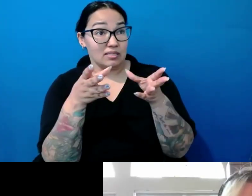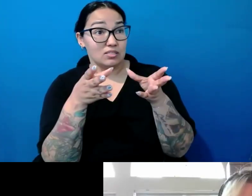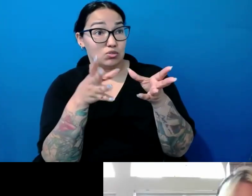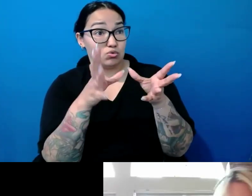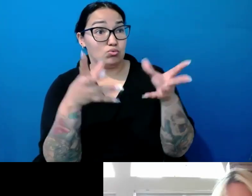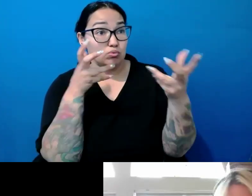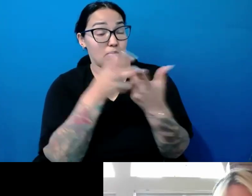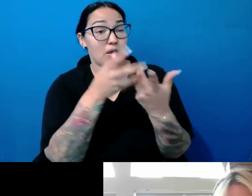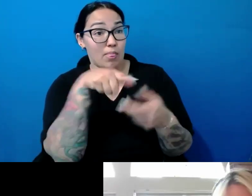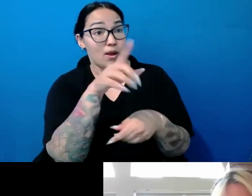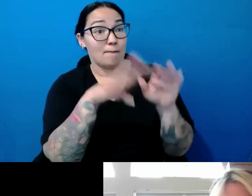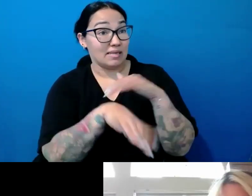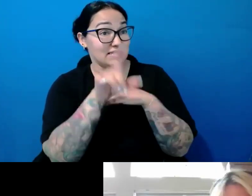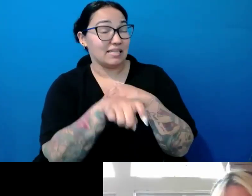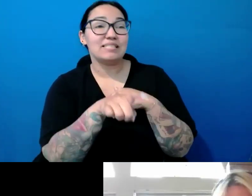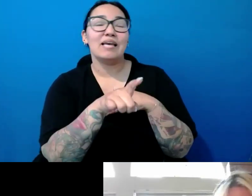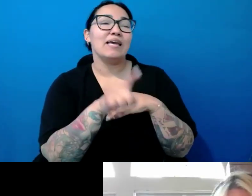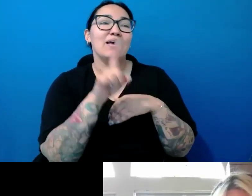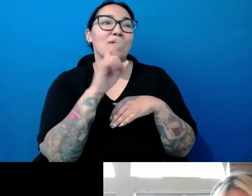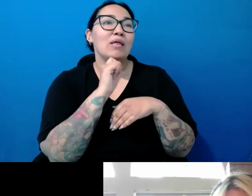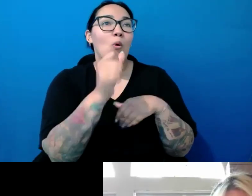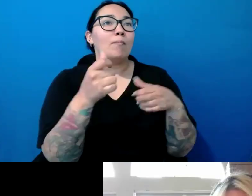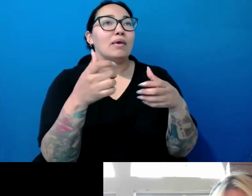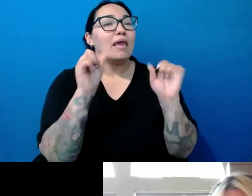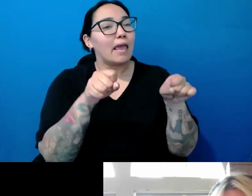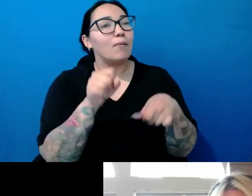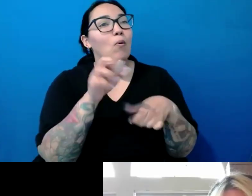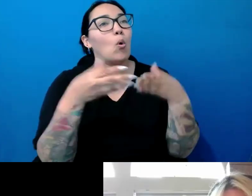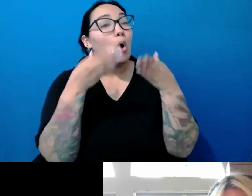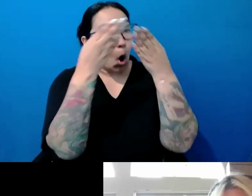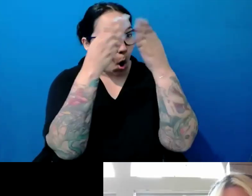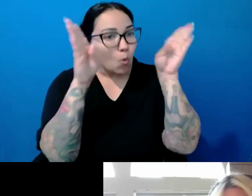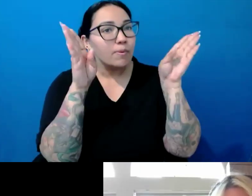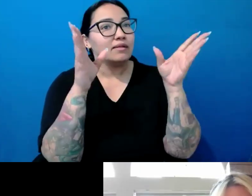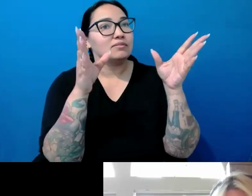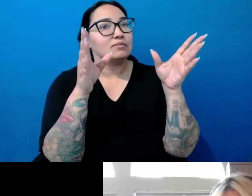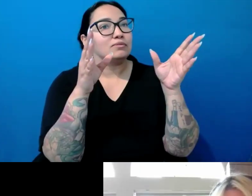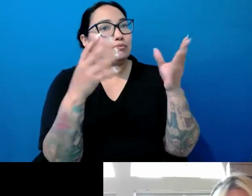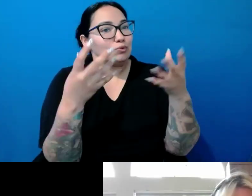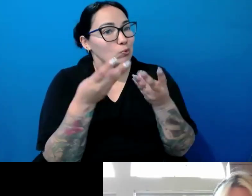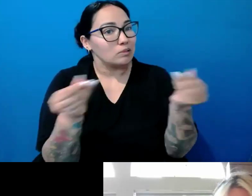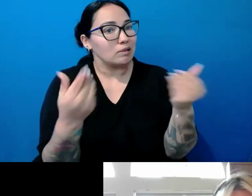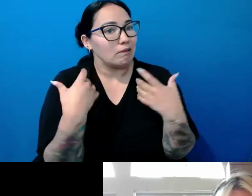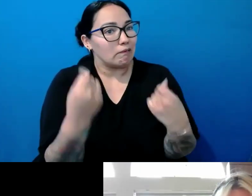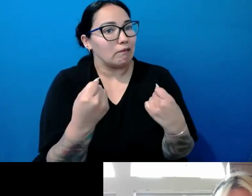not going to be open or really able to heal. And so I think it's a big job. It's not easy.